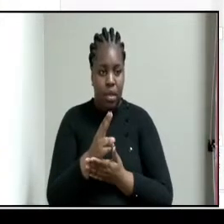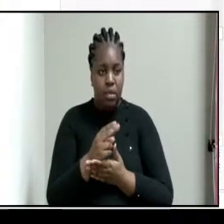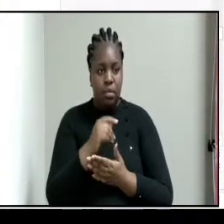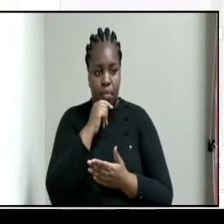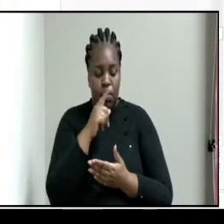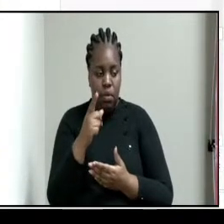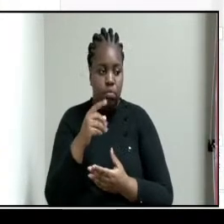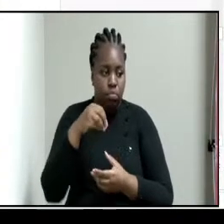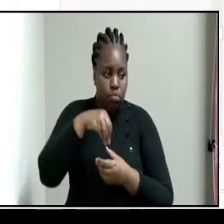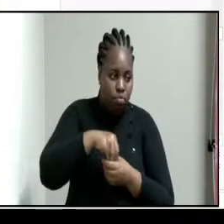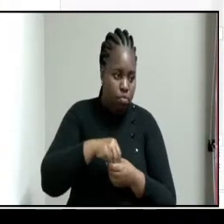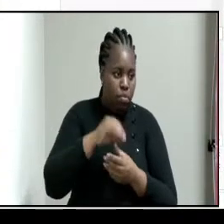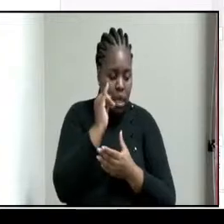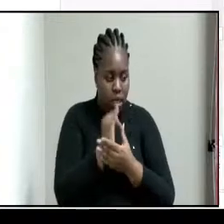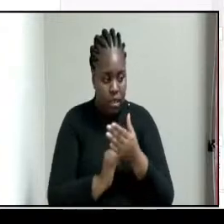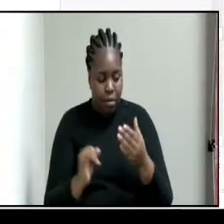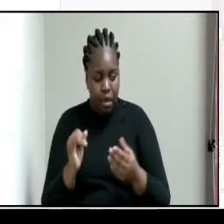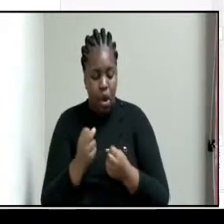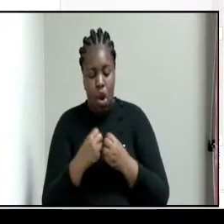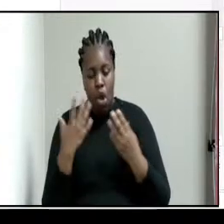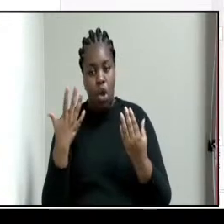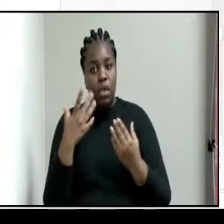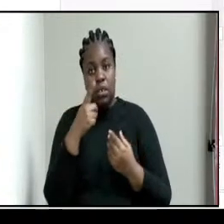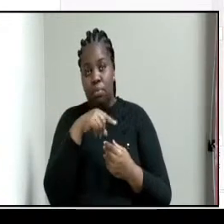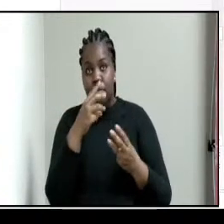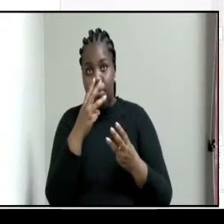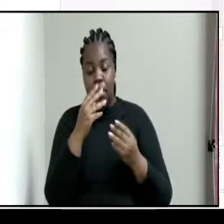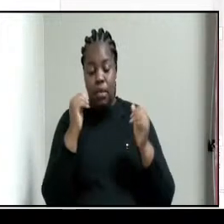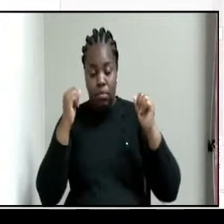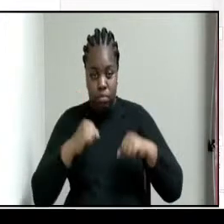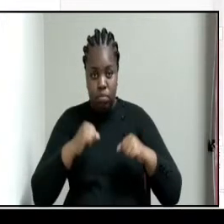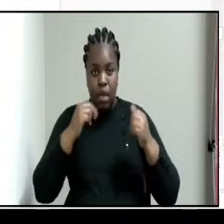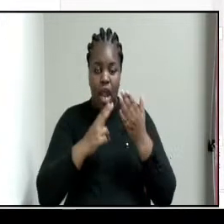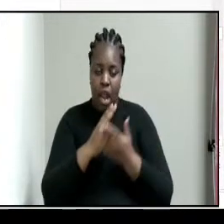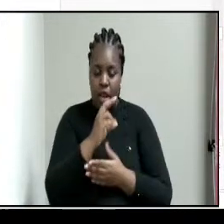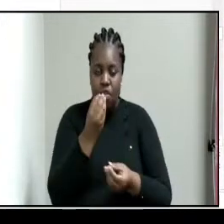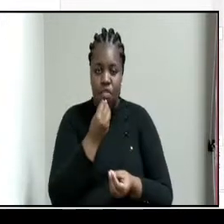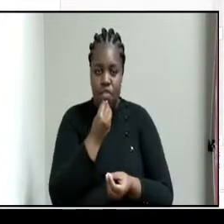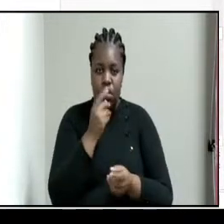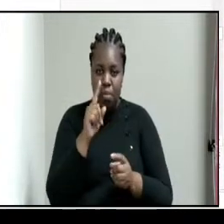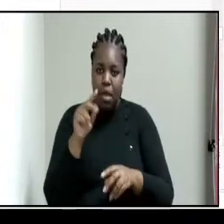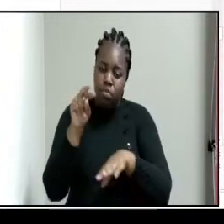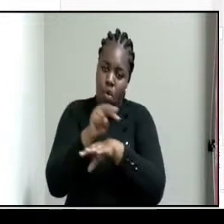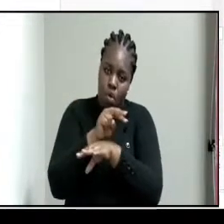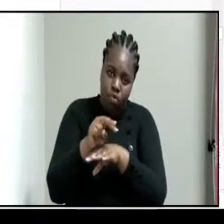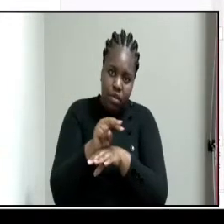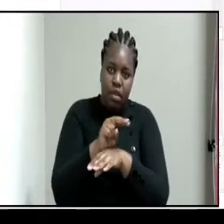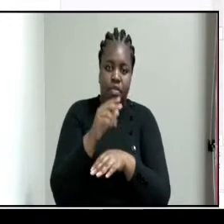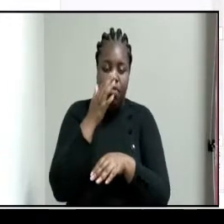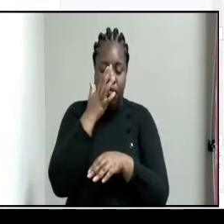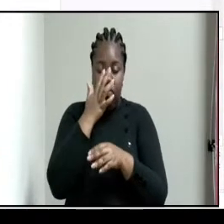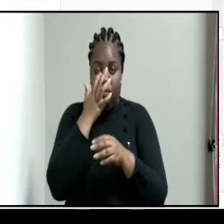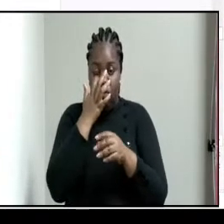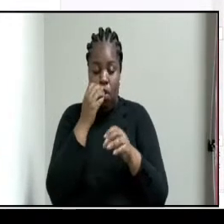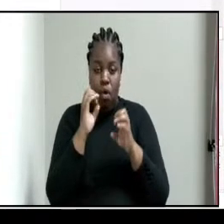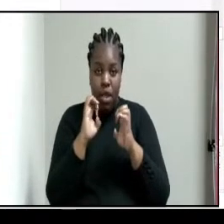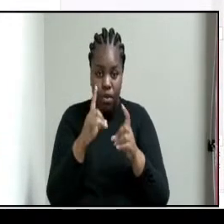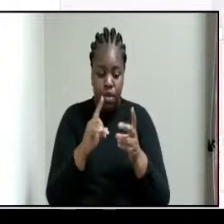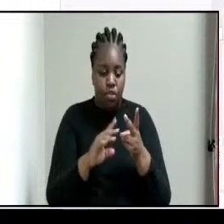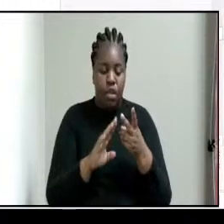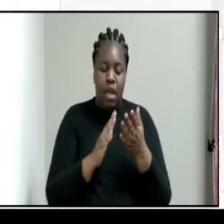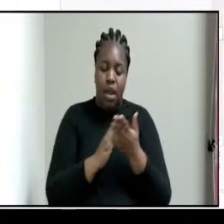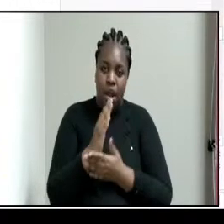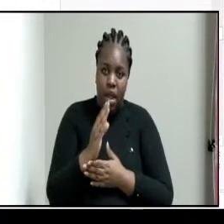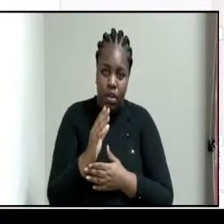interlinked, they're interdependent, and a number of scholars agree that the realization of the right to food must be observed in light of the right to education, the right